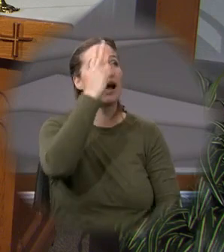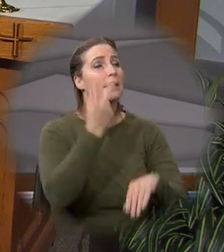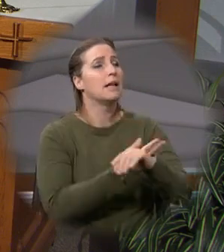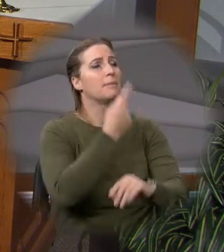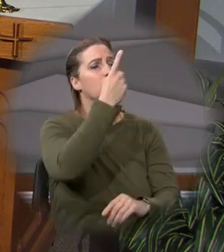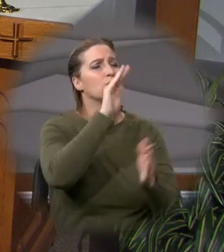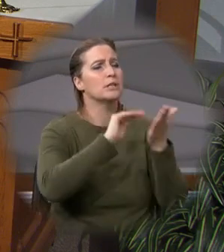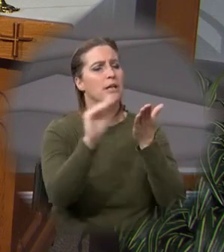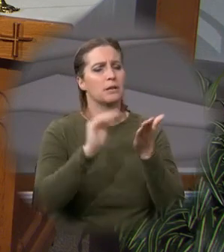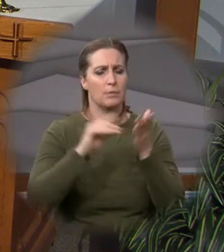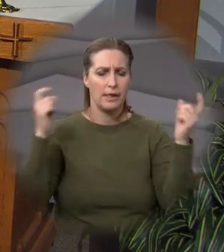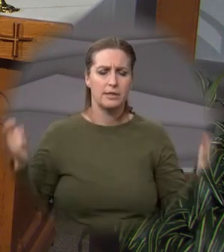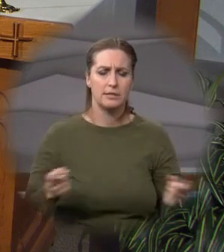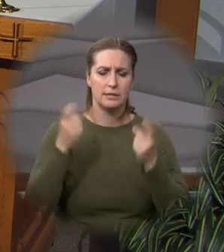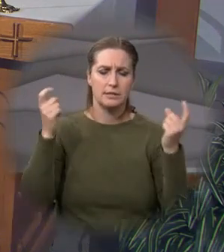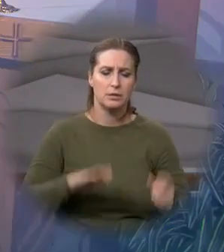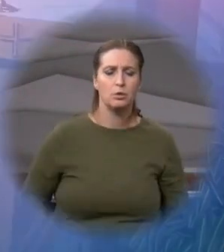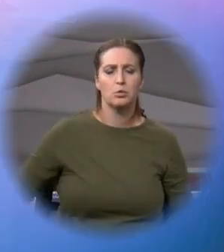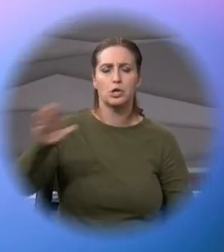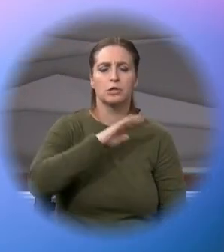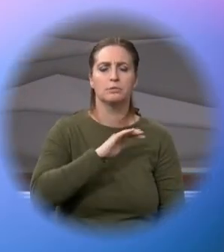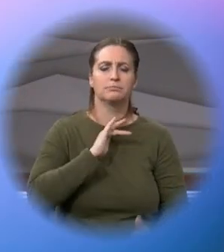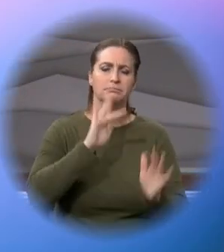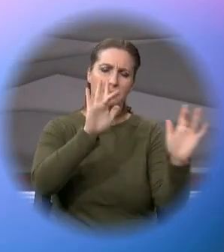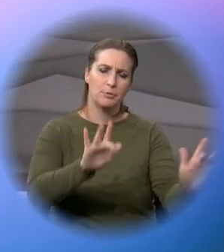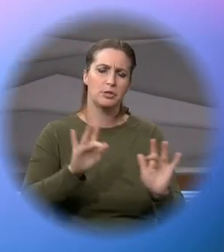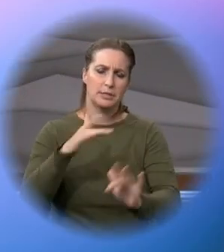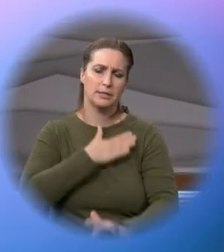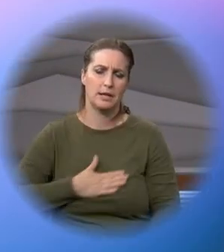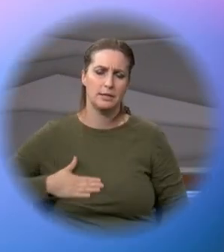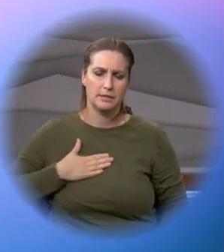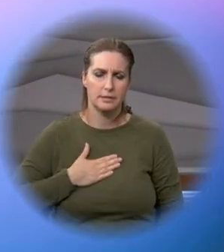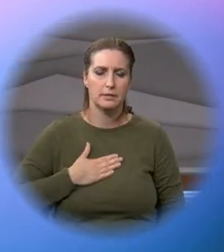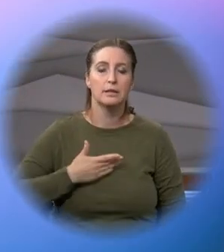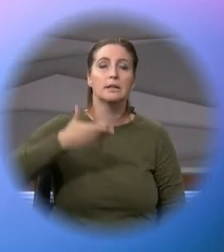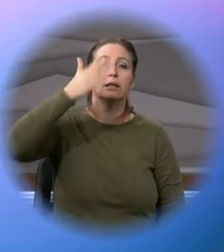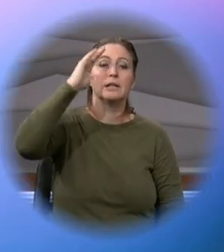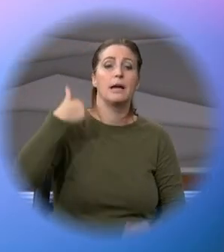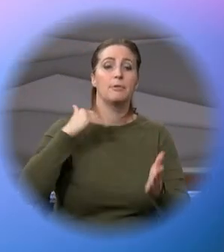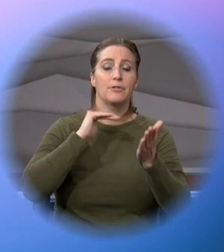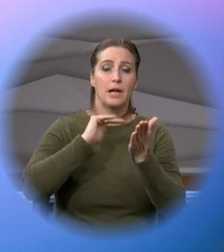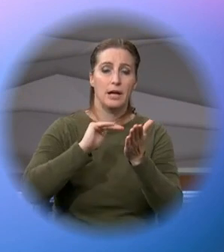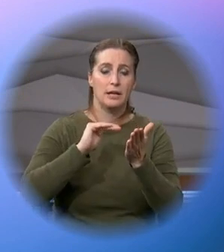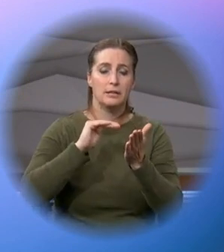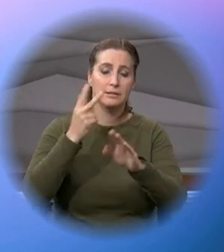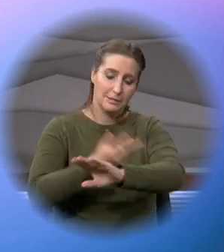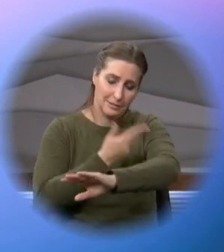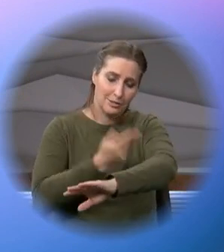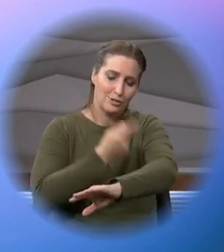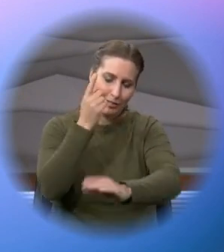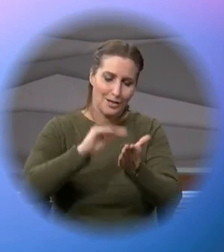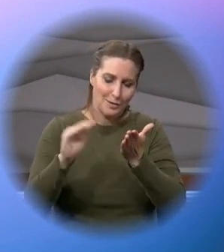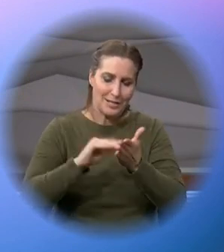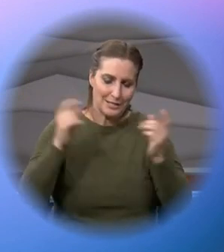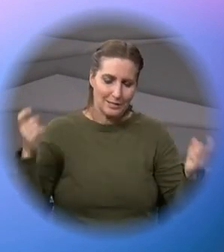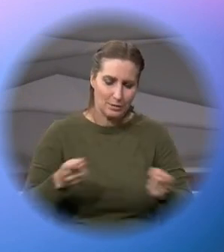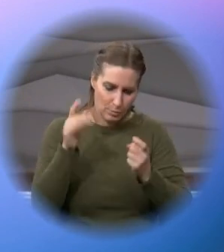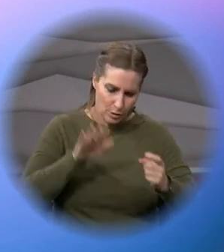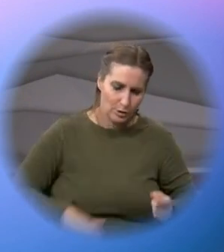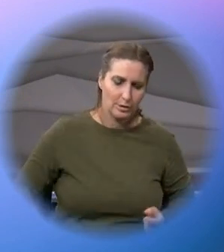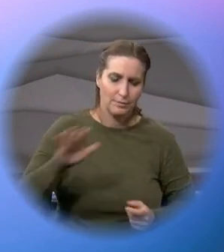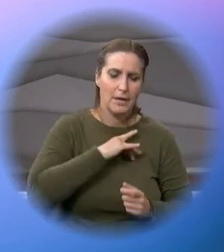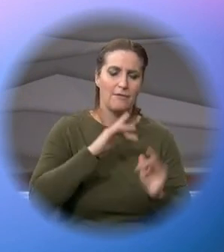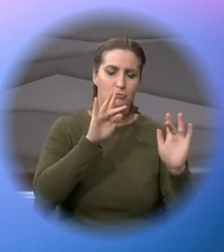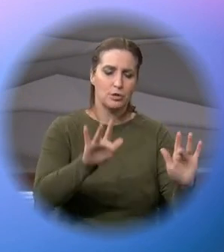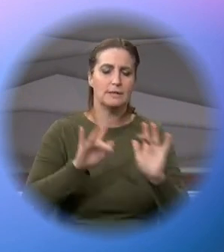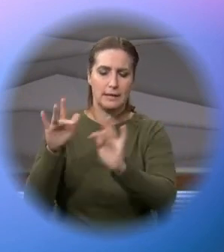Lamb of God, you take away the sins of the world, have mercy on us. Lamb of God, you take away the sins of the